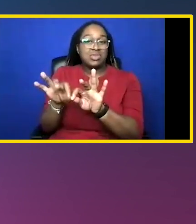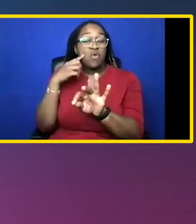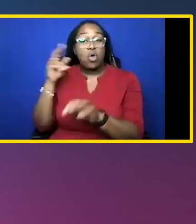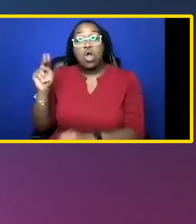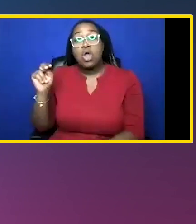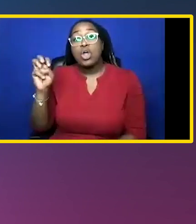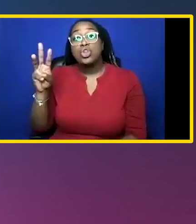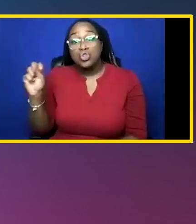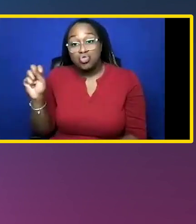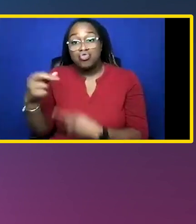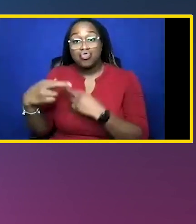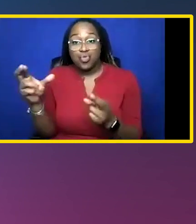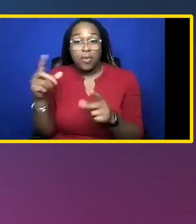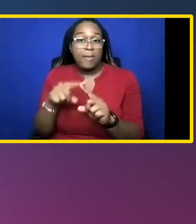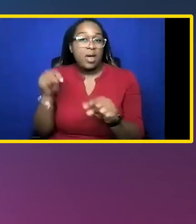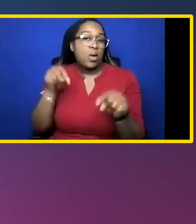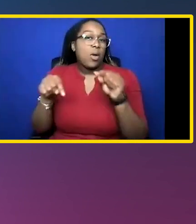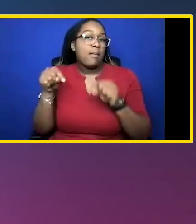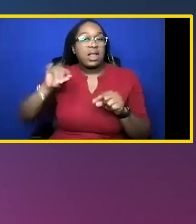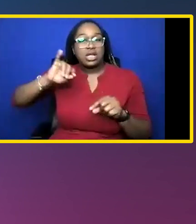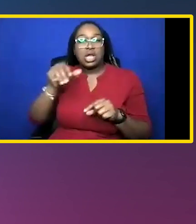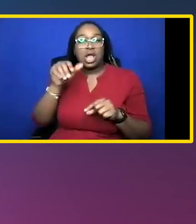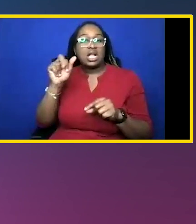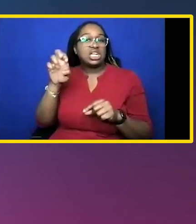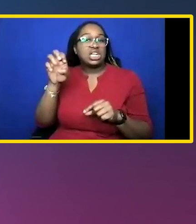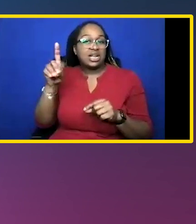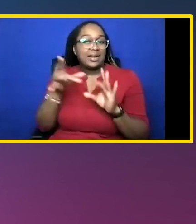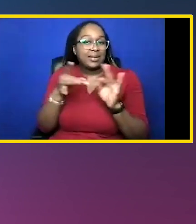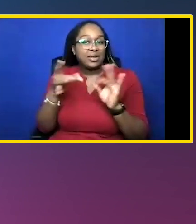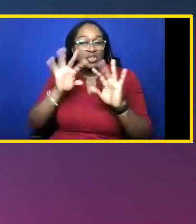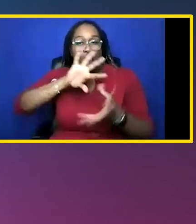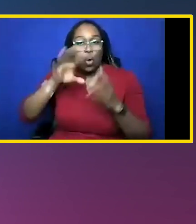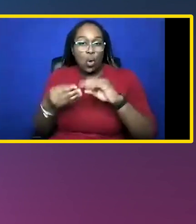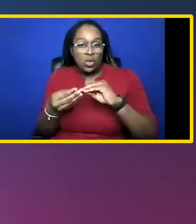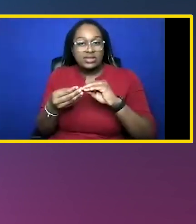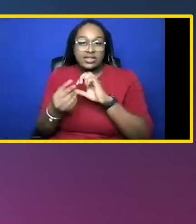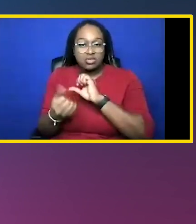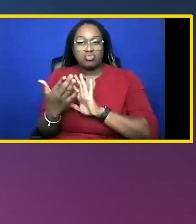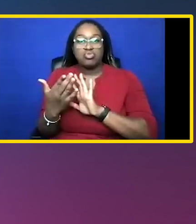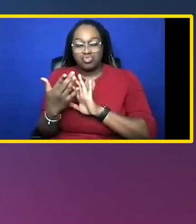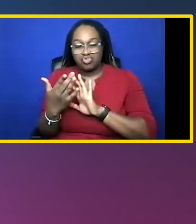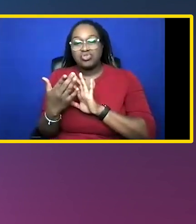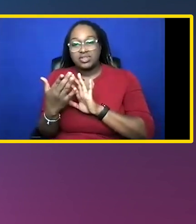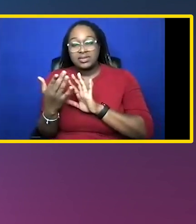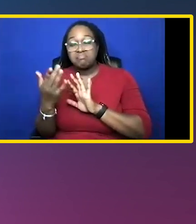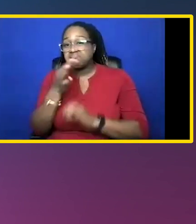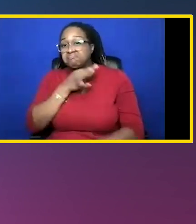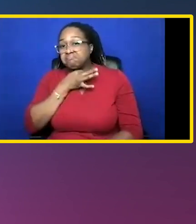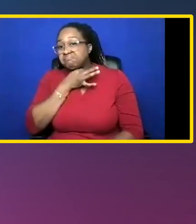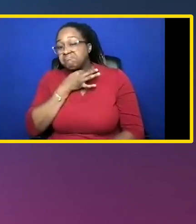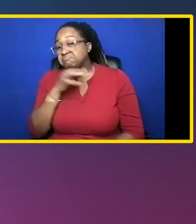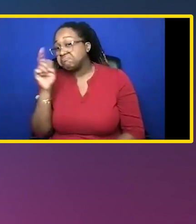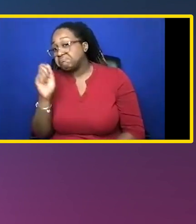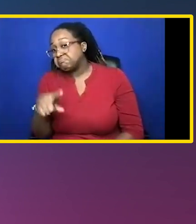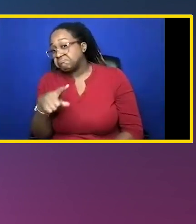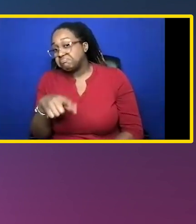newsroom. But I want to kind of go back to what Jared was talking about, what you mentioned as the holistic approach. I wonder if, and Jared, this one's to